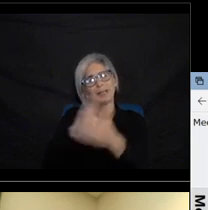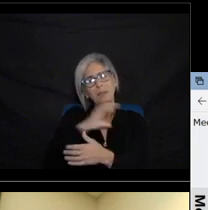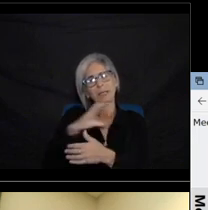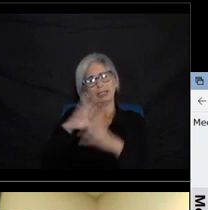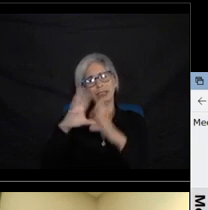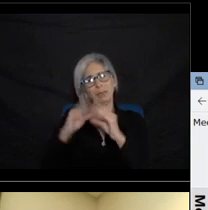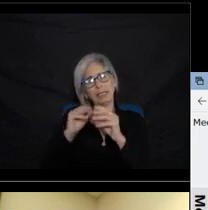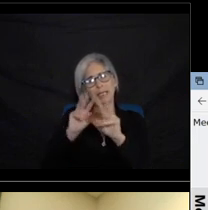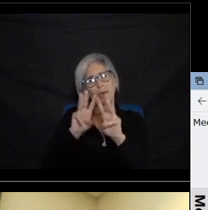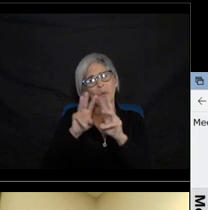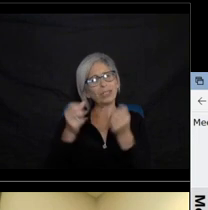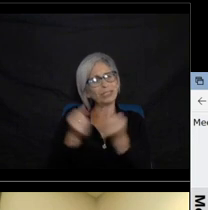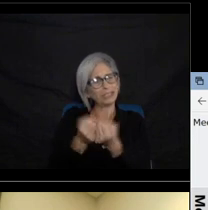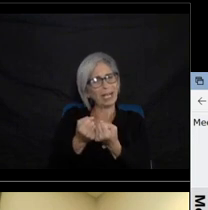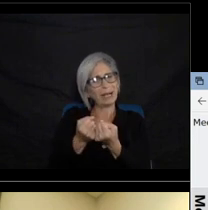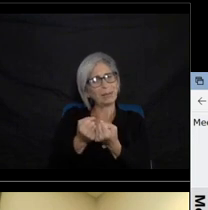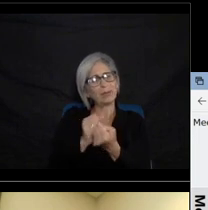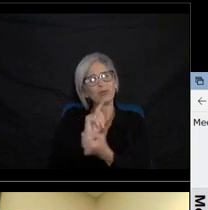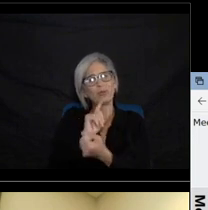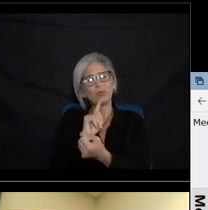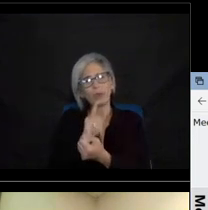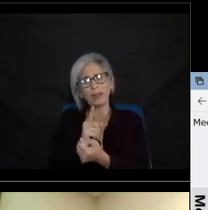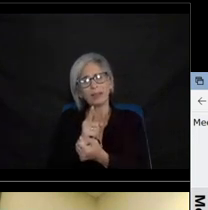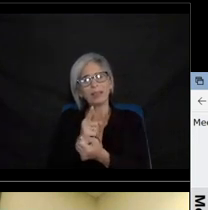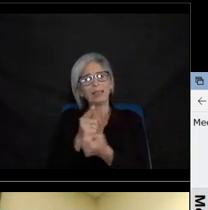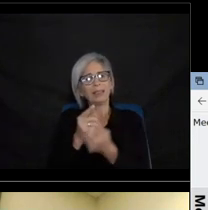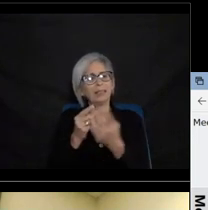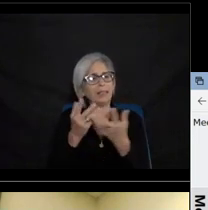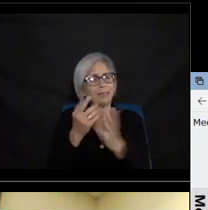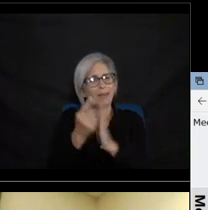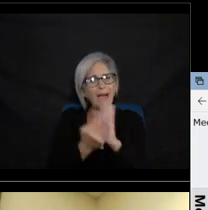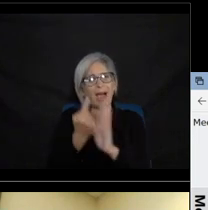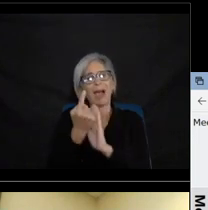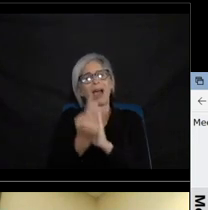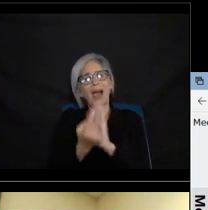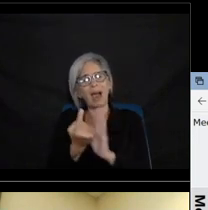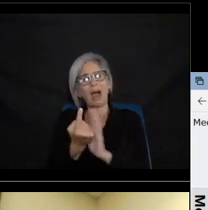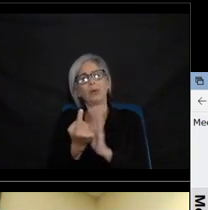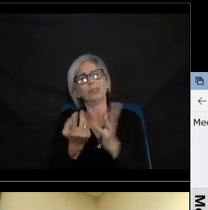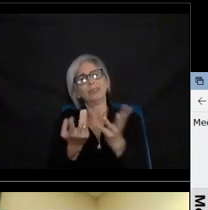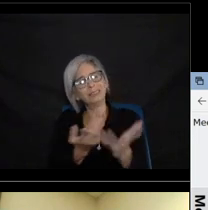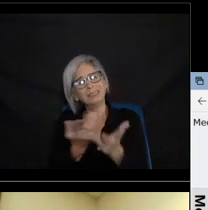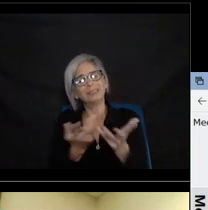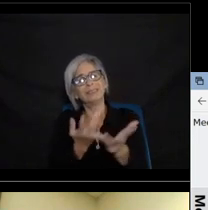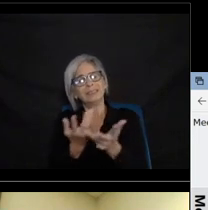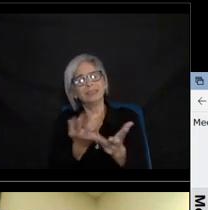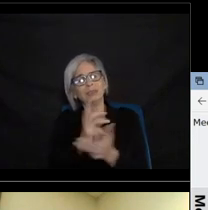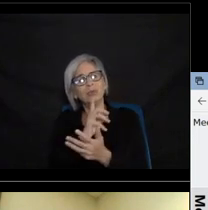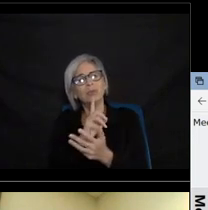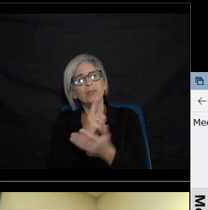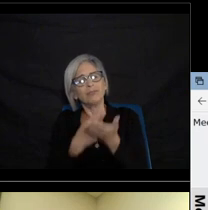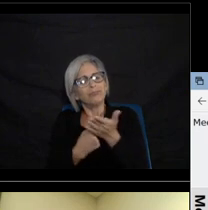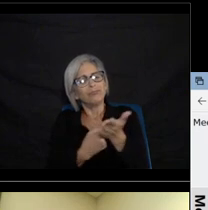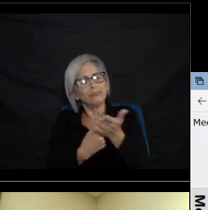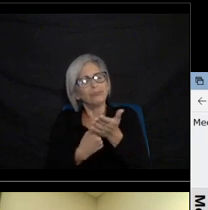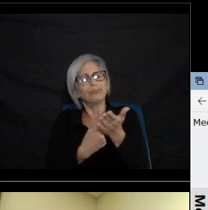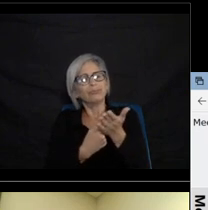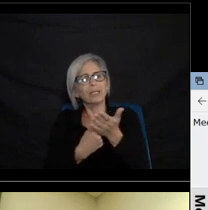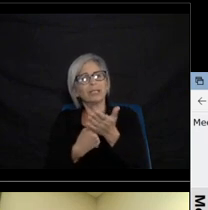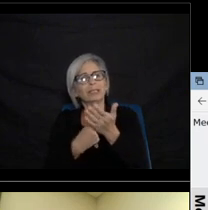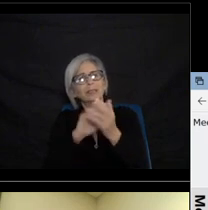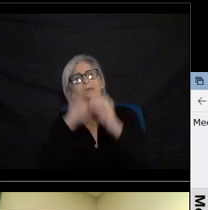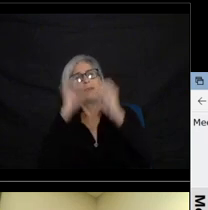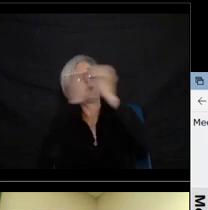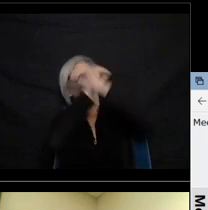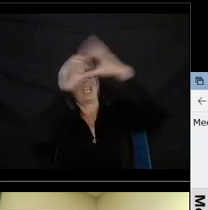in a workshop, to spend a couple hours, if not a few hours, to really talk about the vision